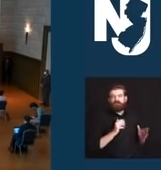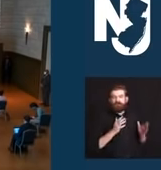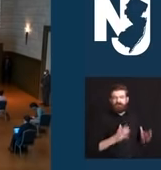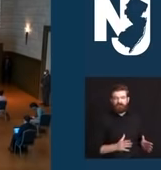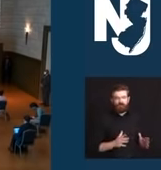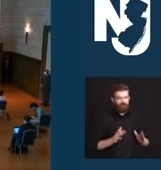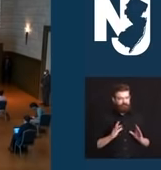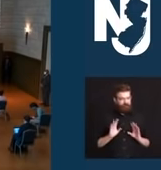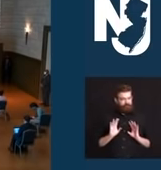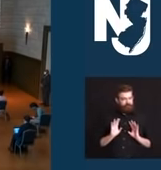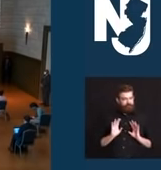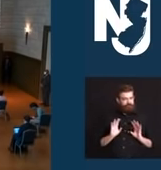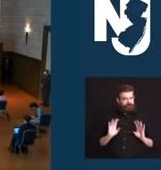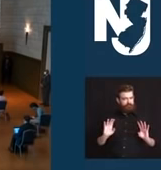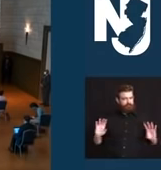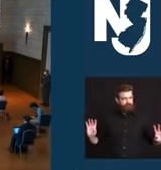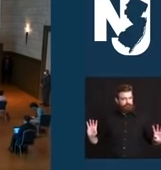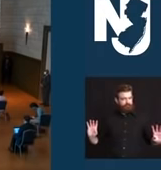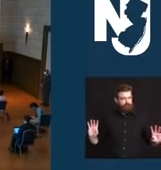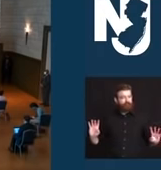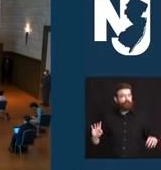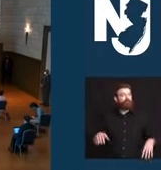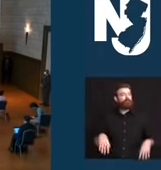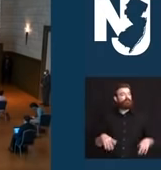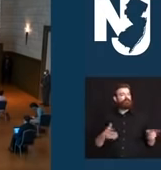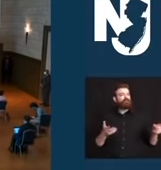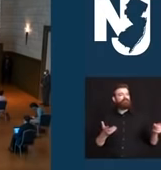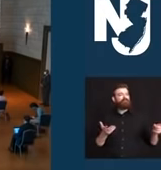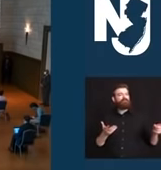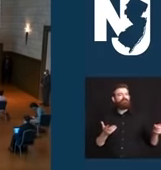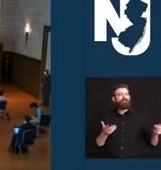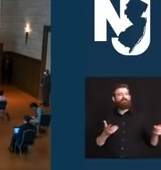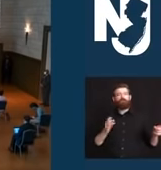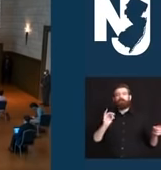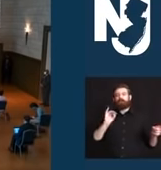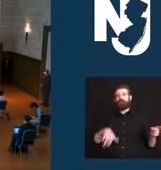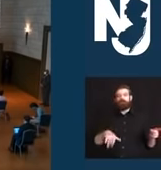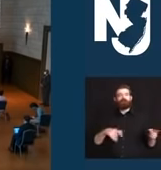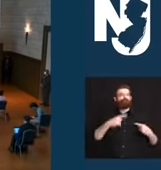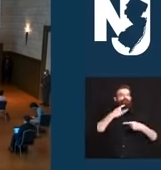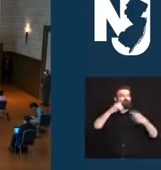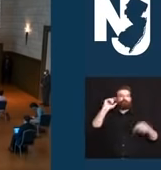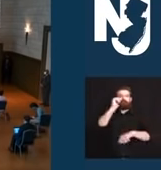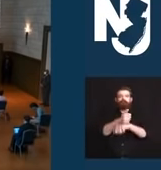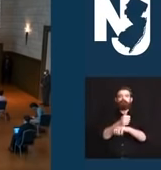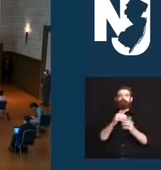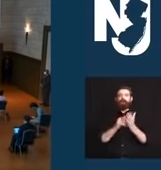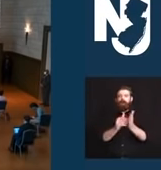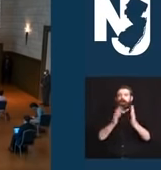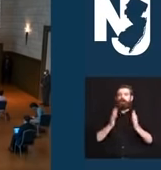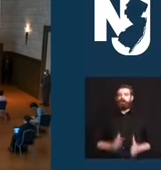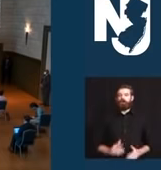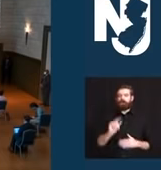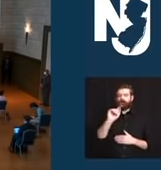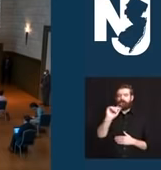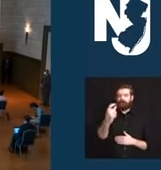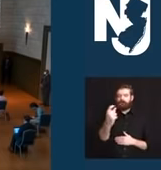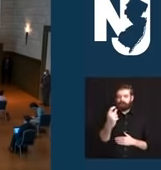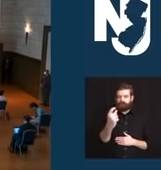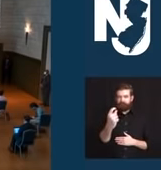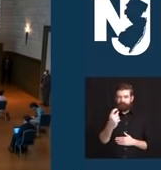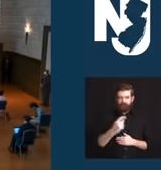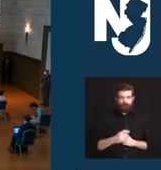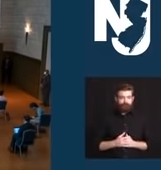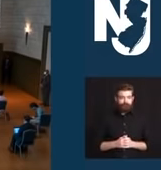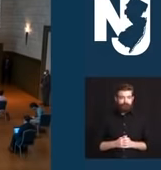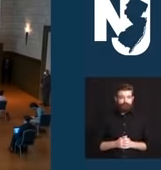to announce our agreement to reinstate the millionaire's tax to provide us the resources to invest more deeply and